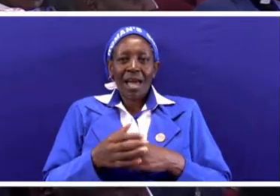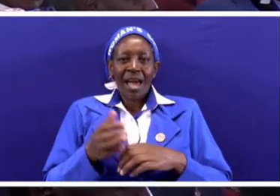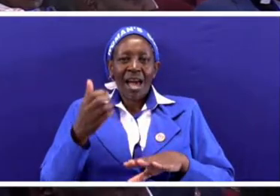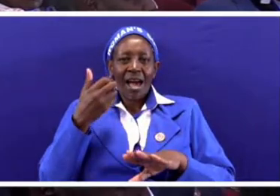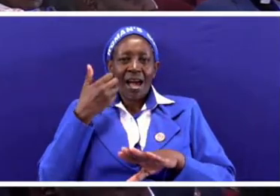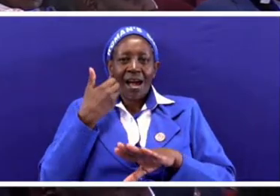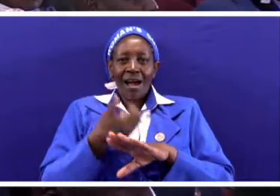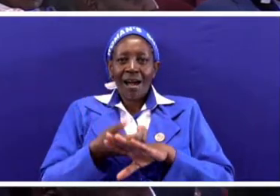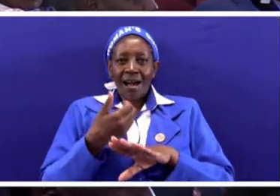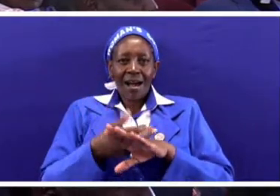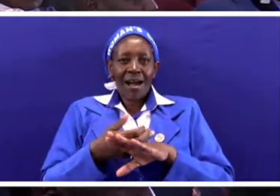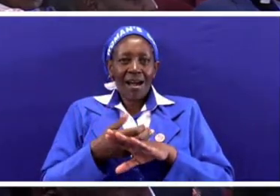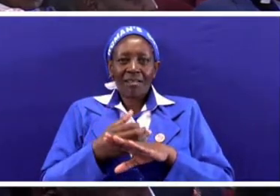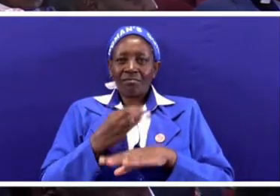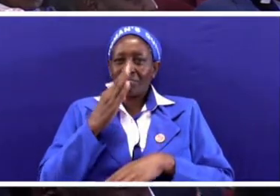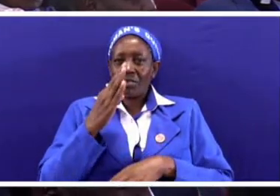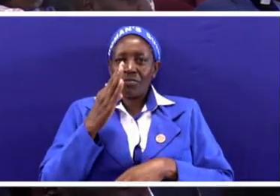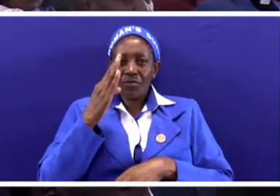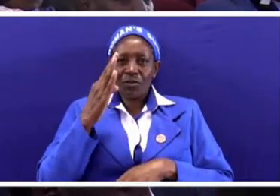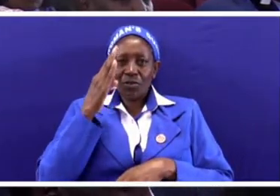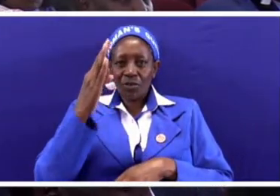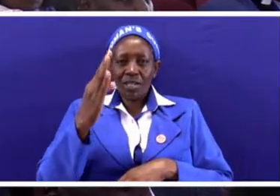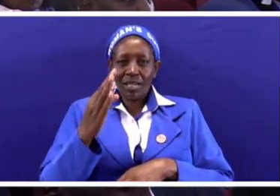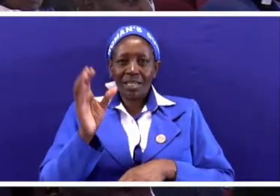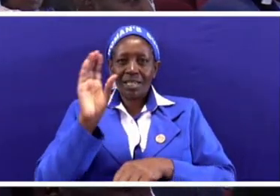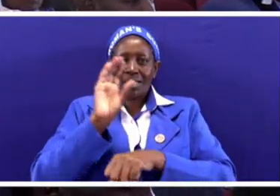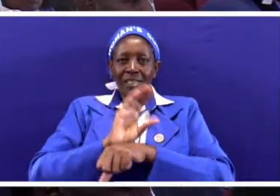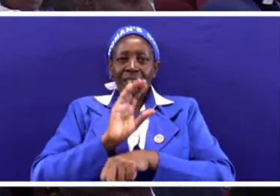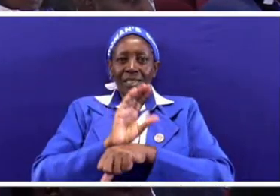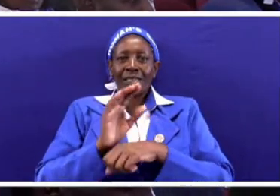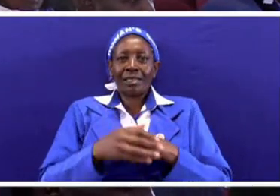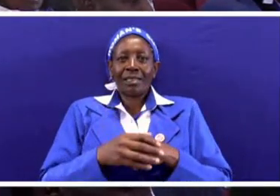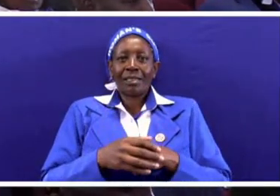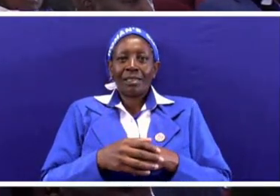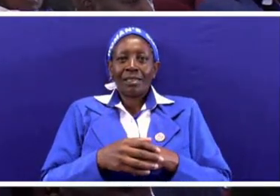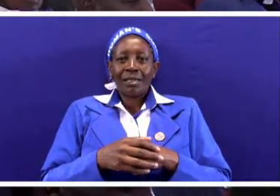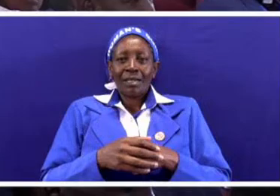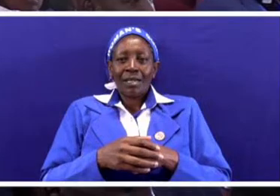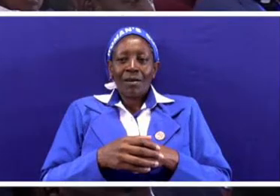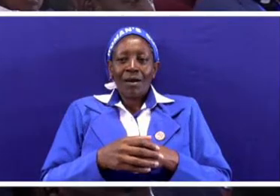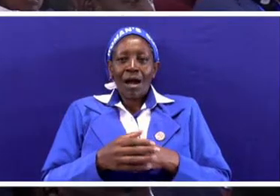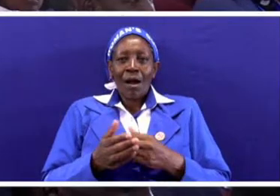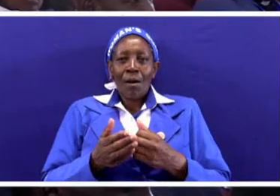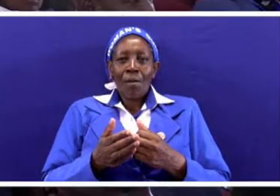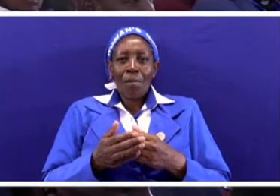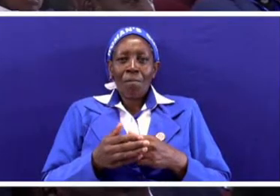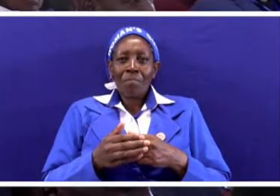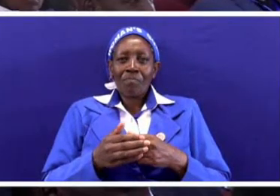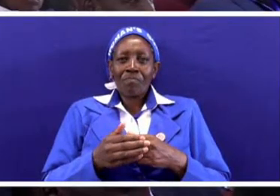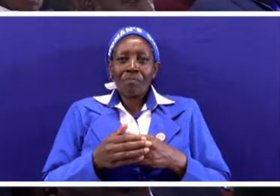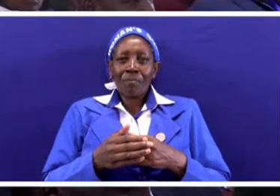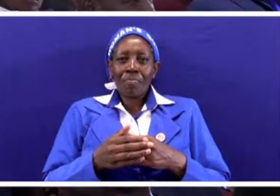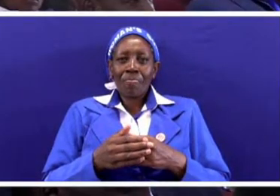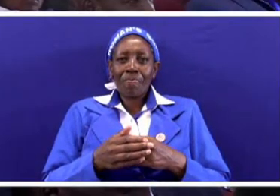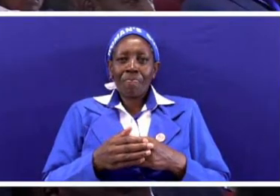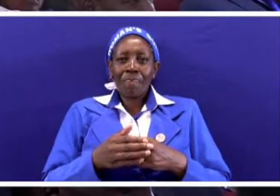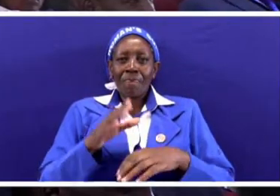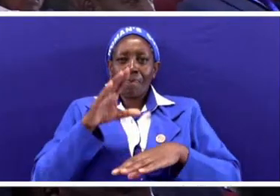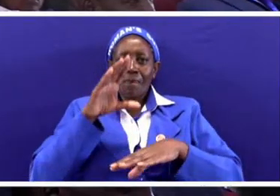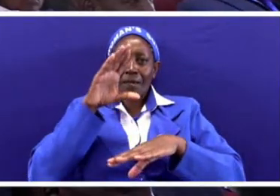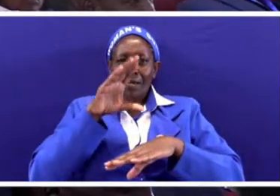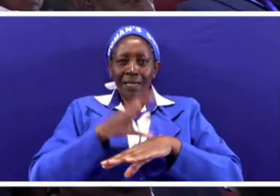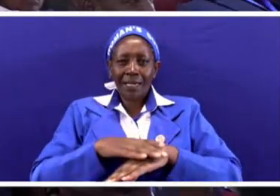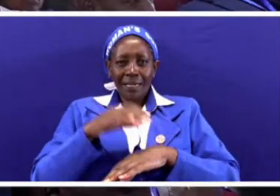our capabilities in our church. We cannot overemphasize getting